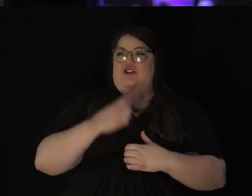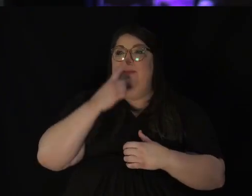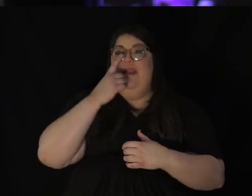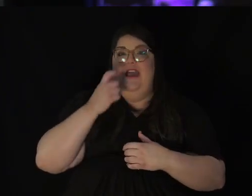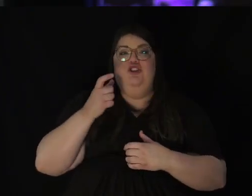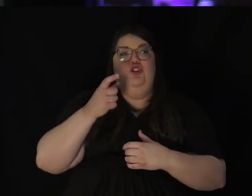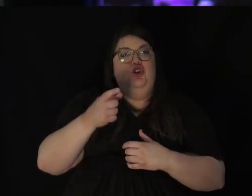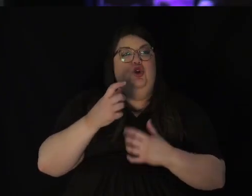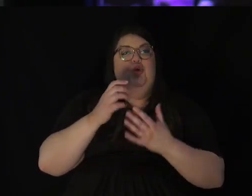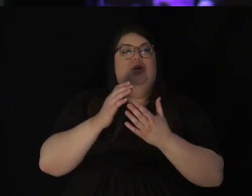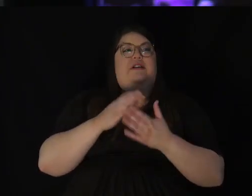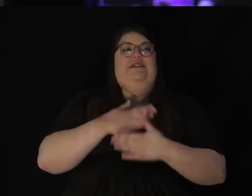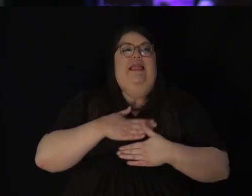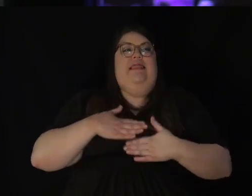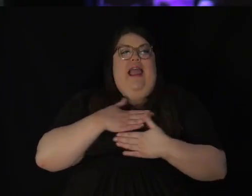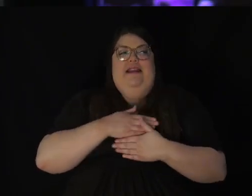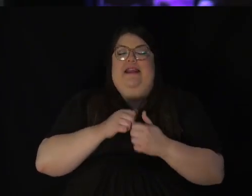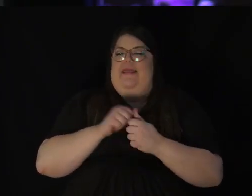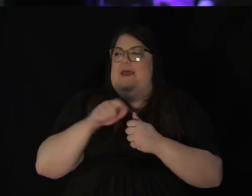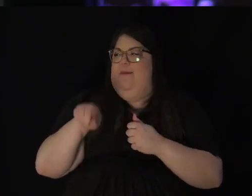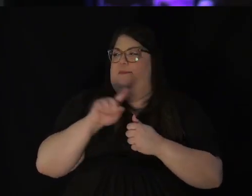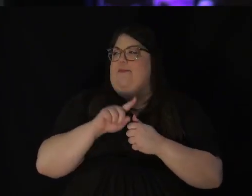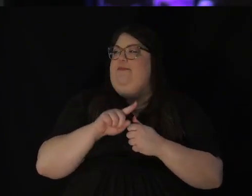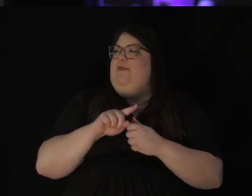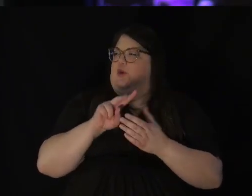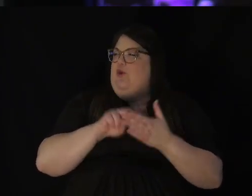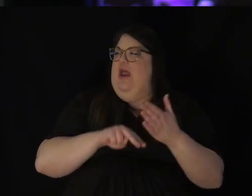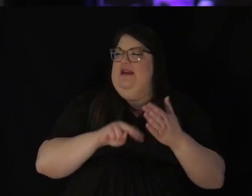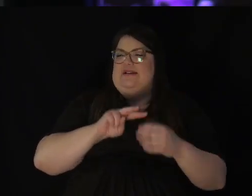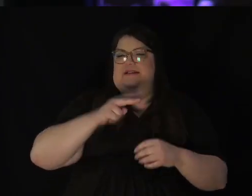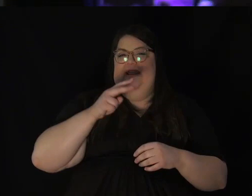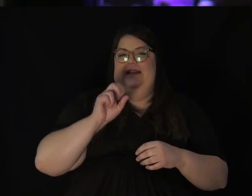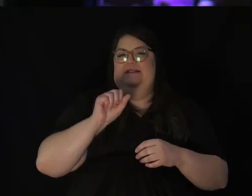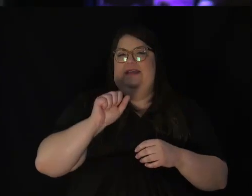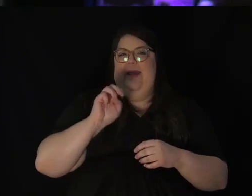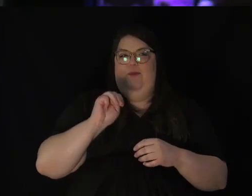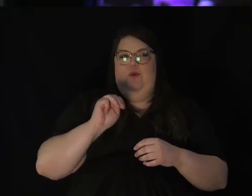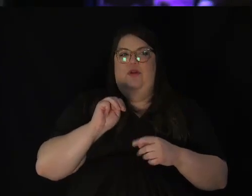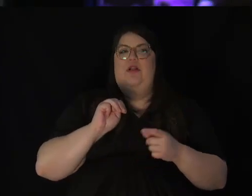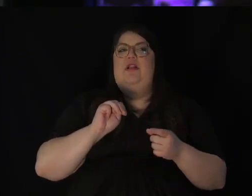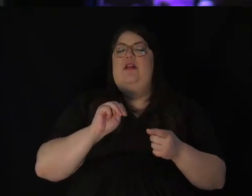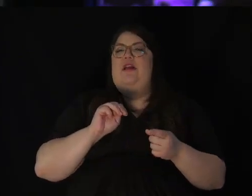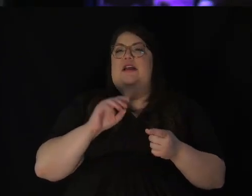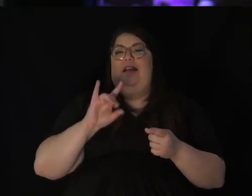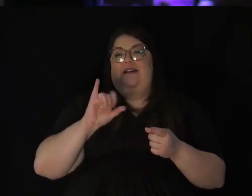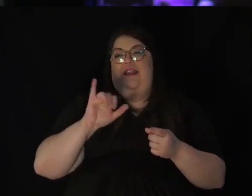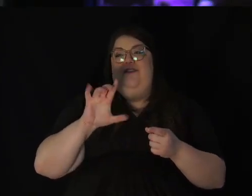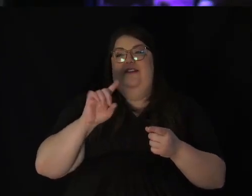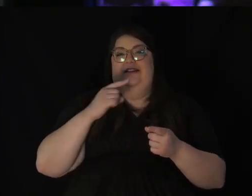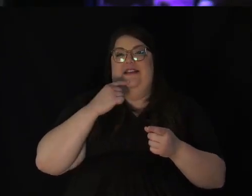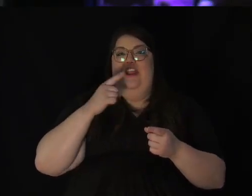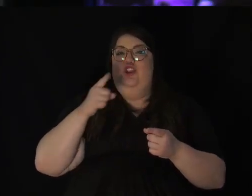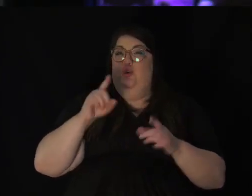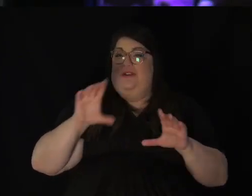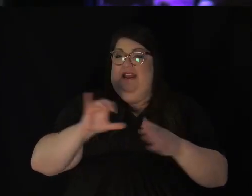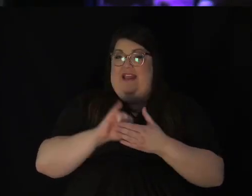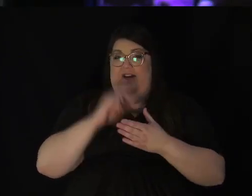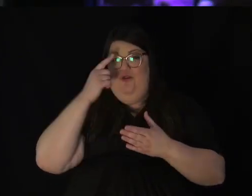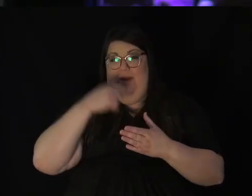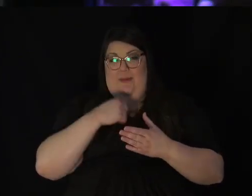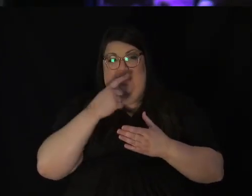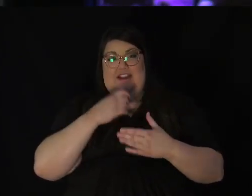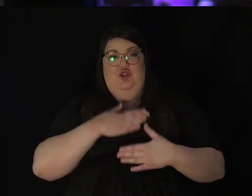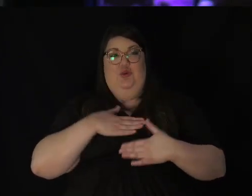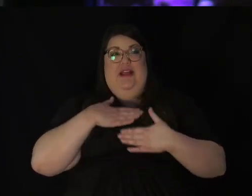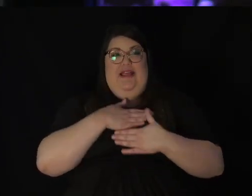them. We read about that even in 2 Samuel. David said, "You did this for me because you delight in me."